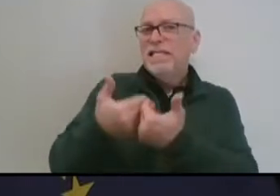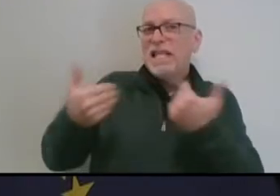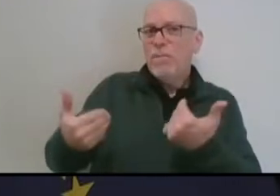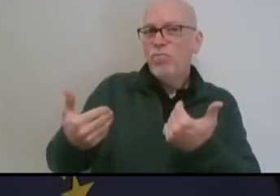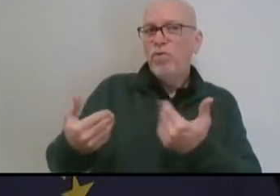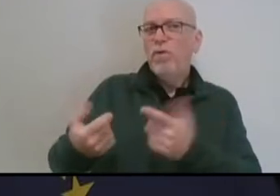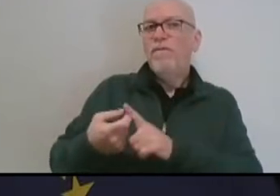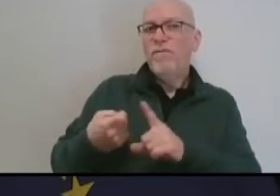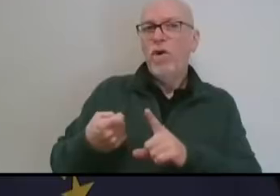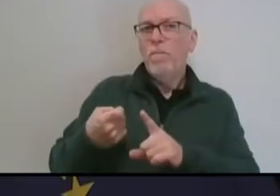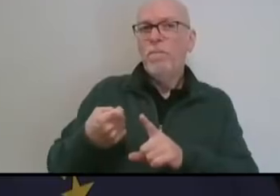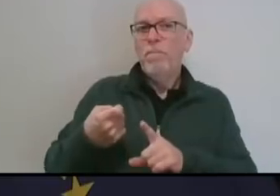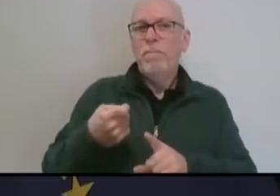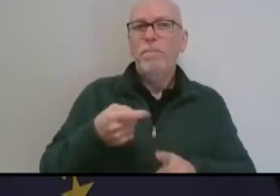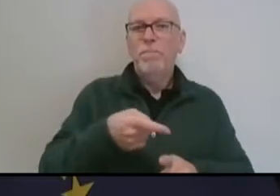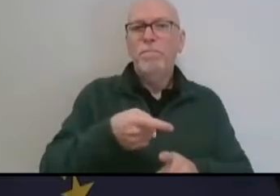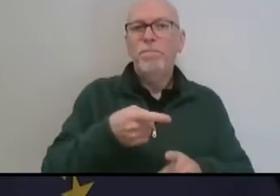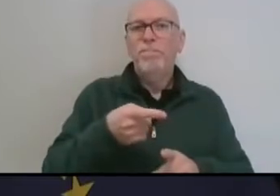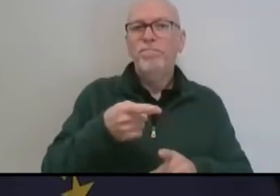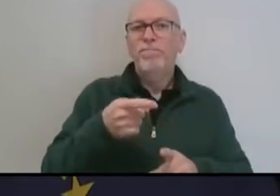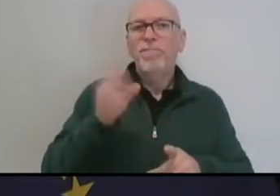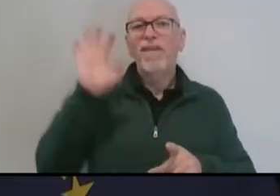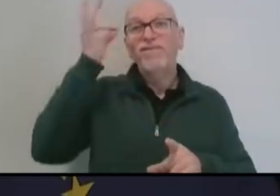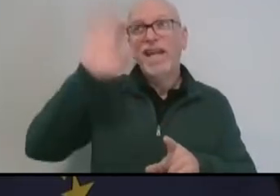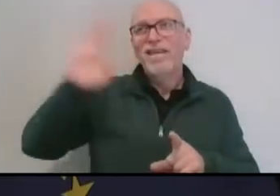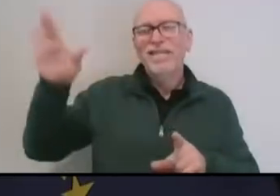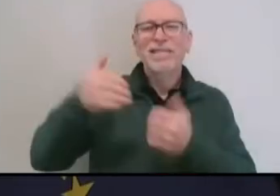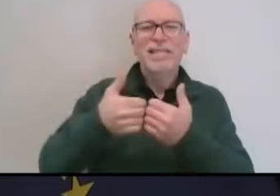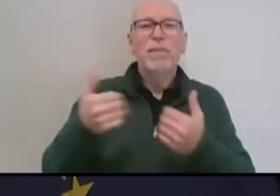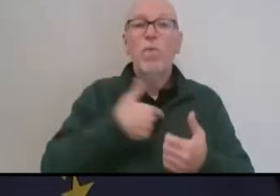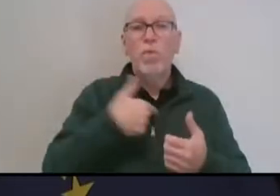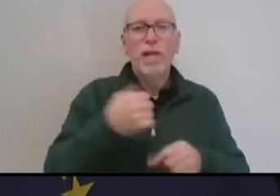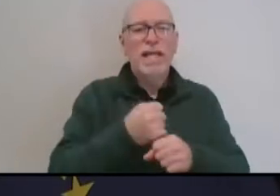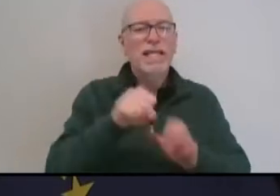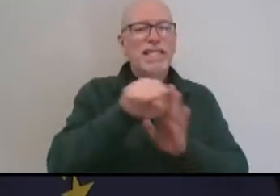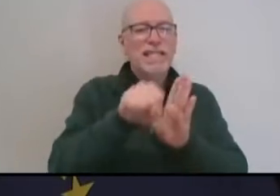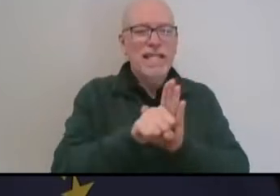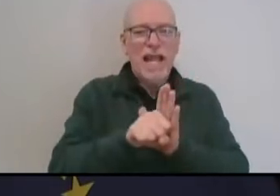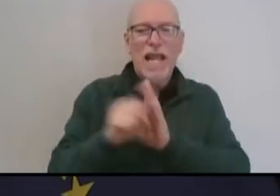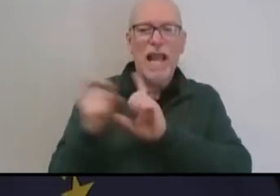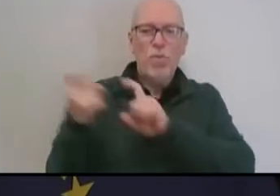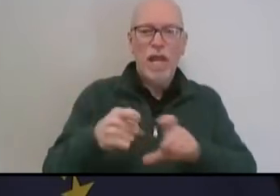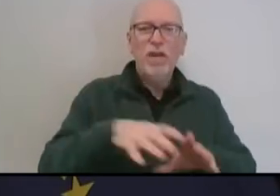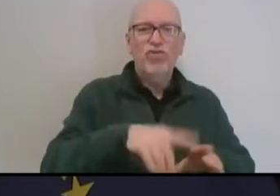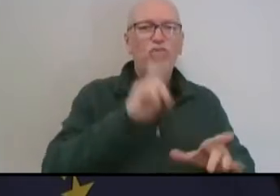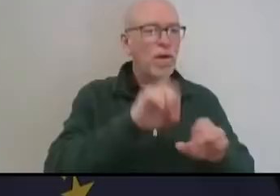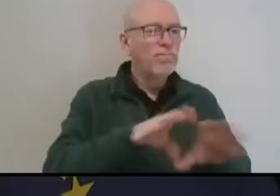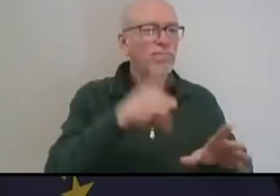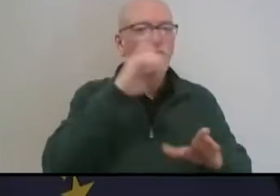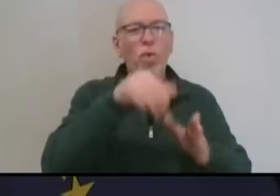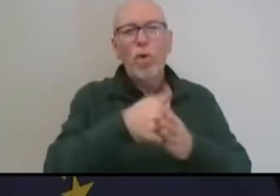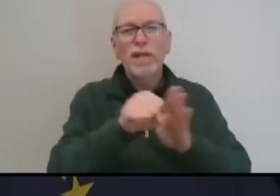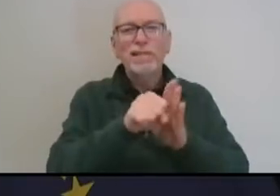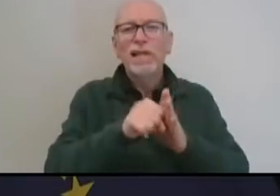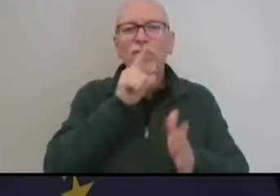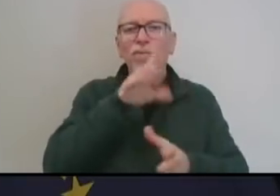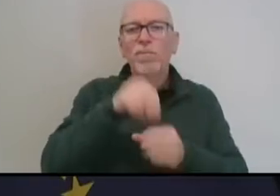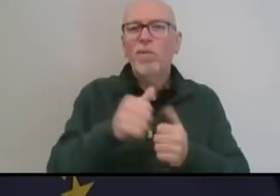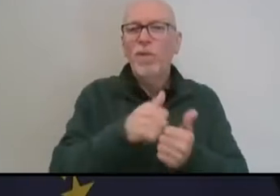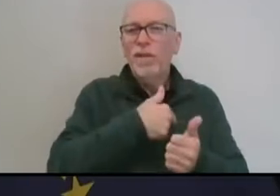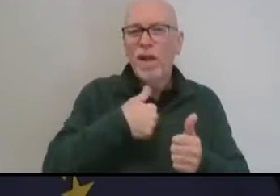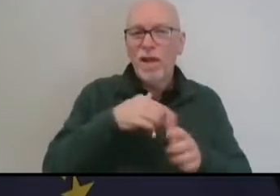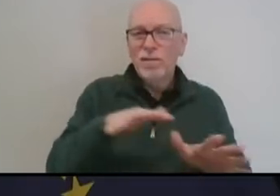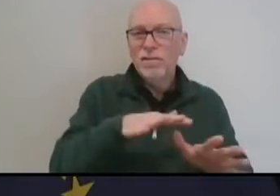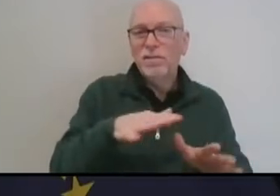from the feds, basically. So we get our state allocation; those go out to all the states that are participating with us, and then